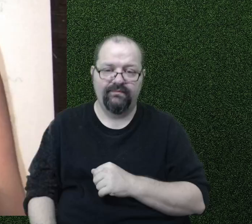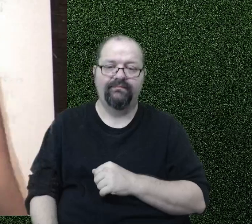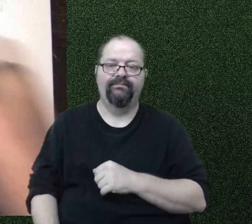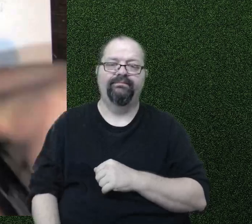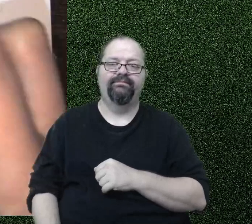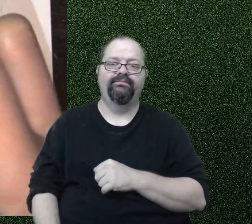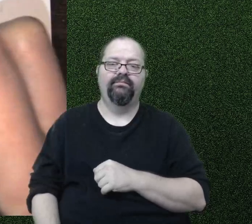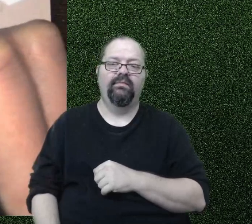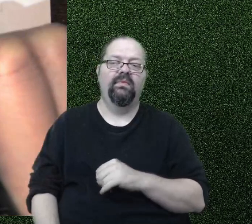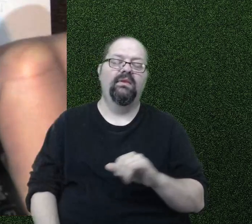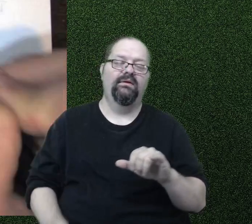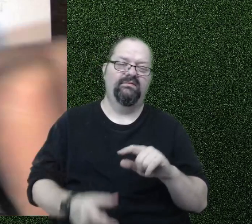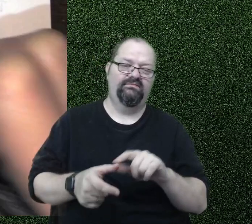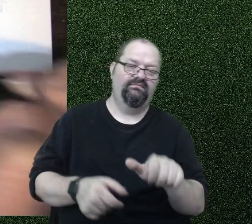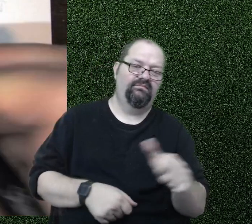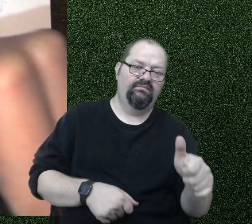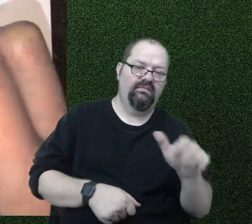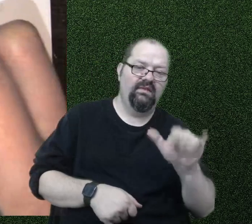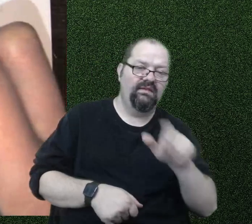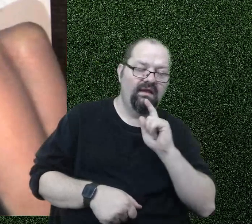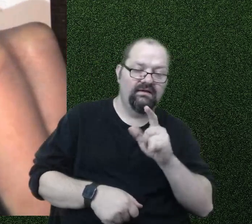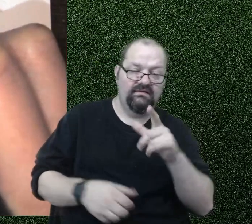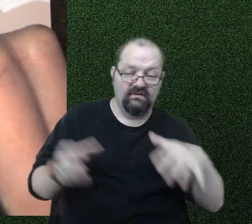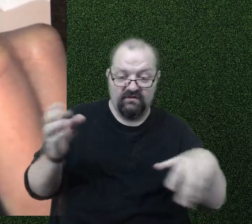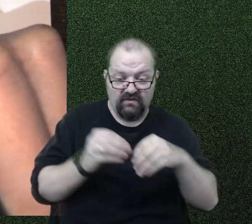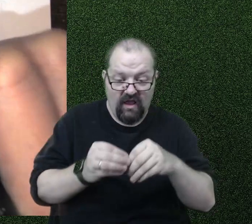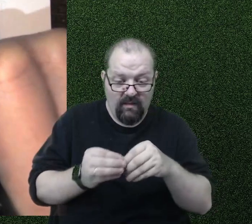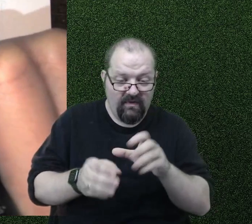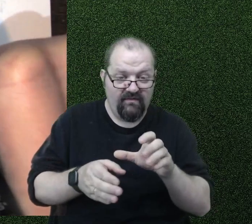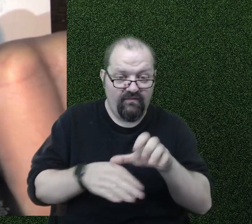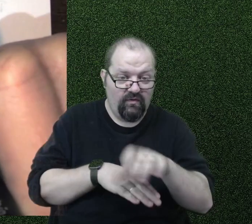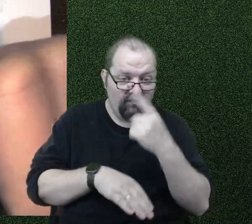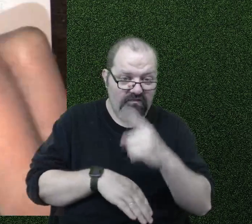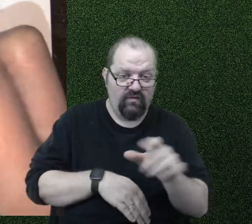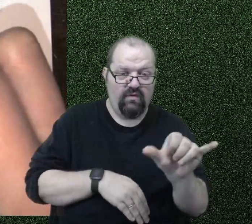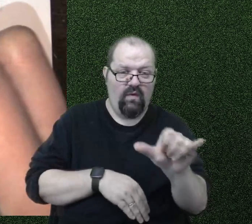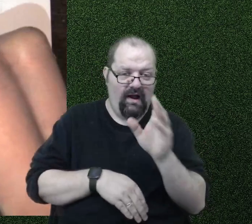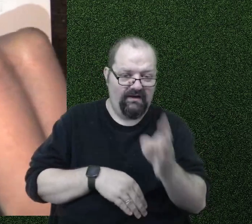And this is sum of forces in the y direction. This is just shorthand.